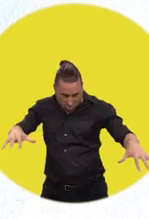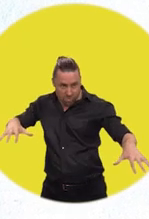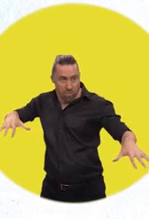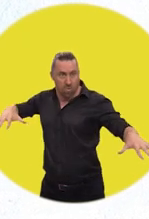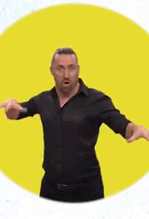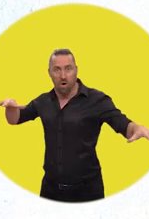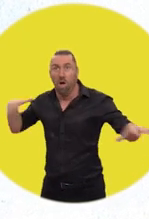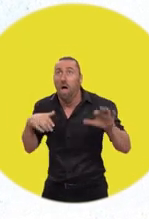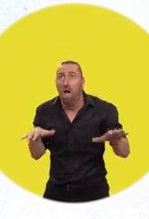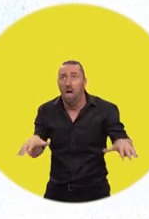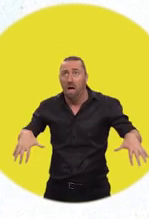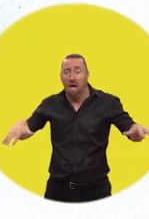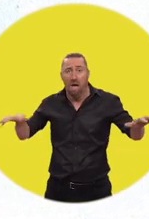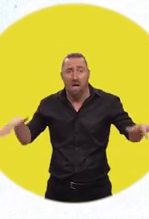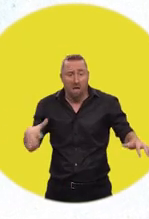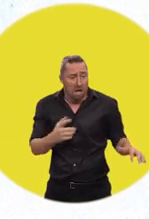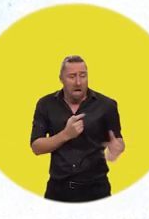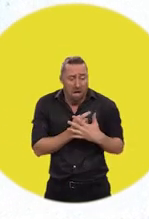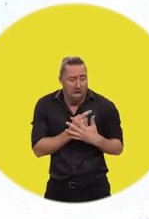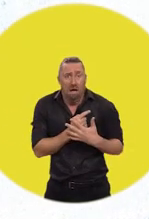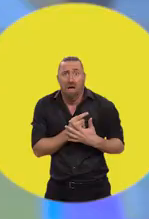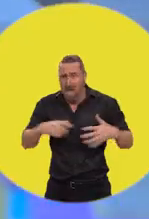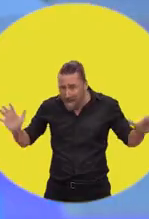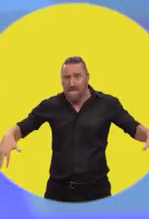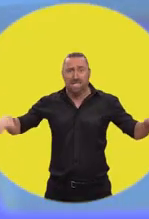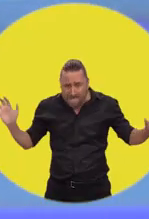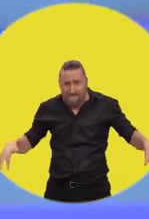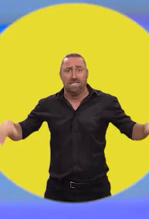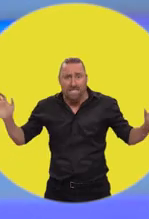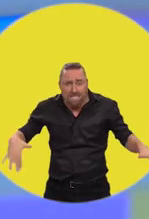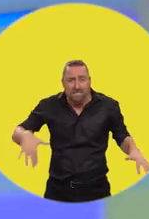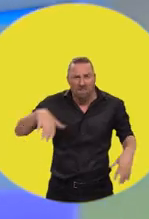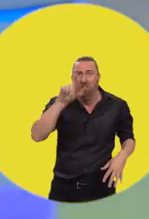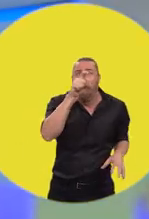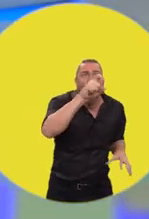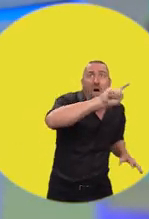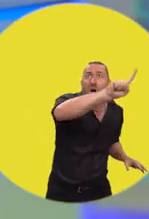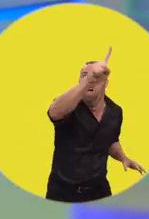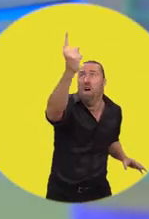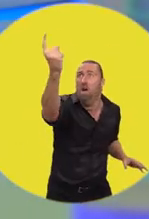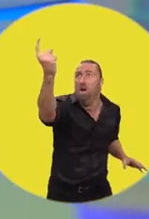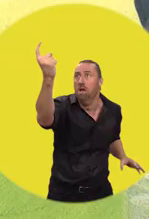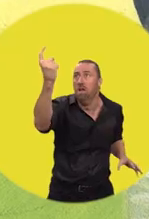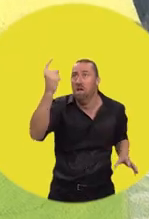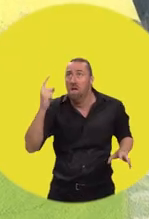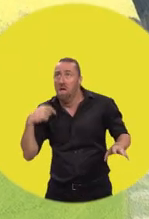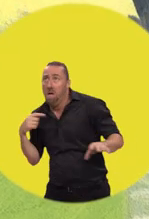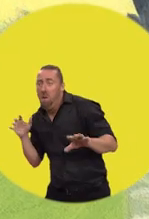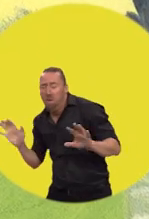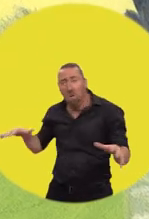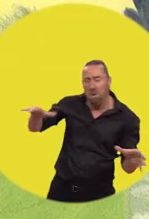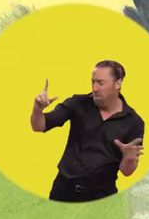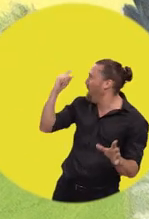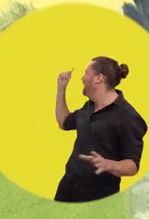Falcon! Pippa's heart raced, her wings thrashed, the falcon swerved. Pippa zigged, he zagged,